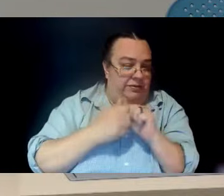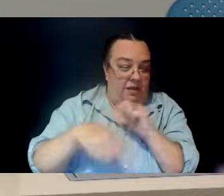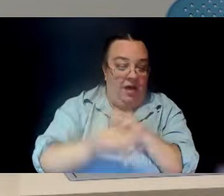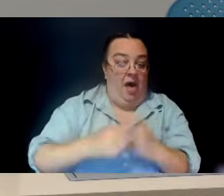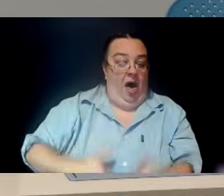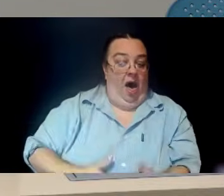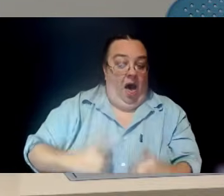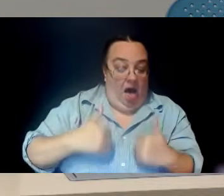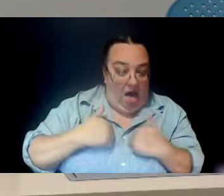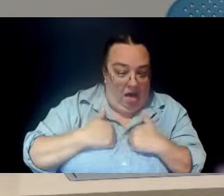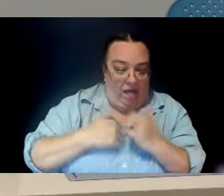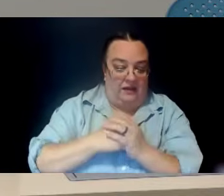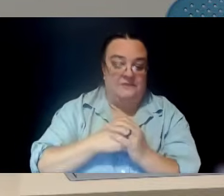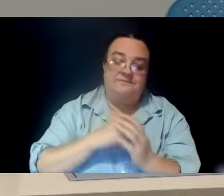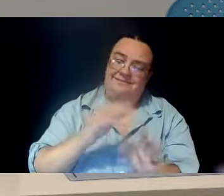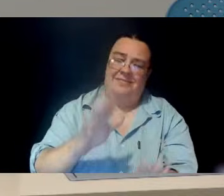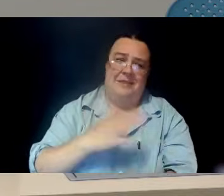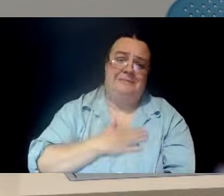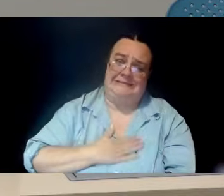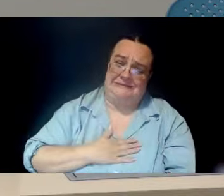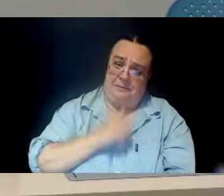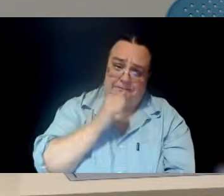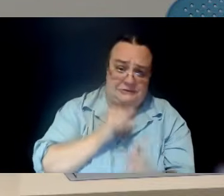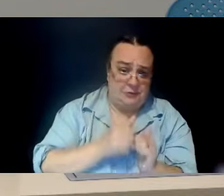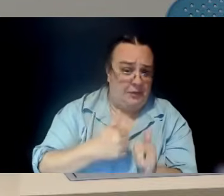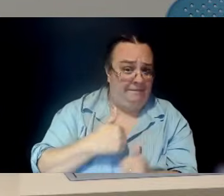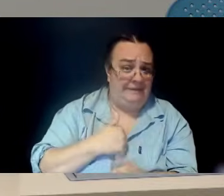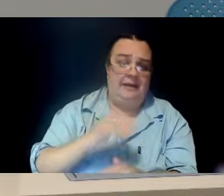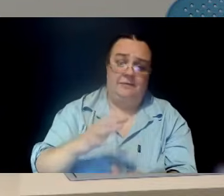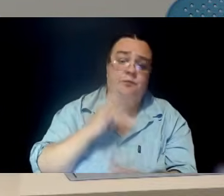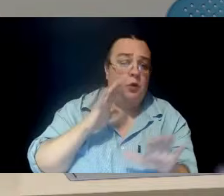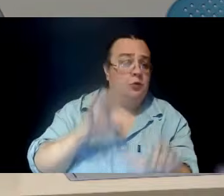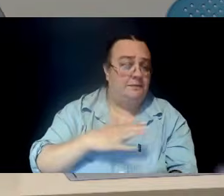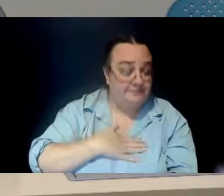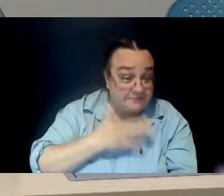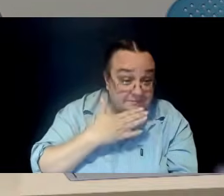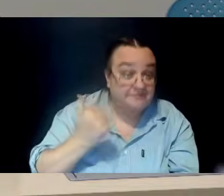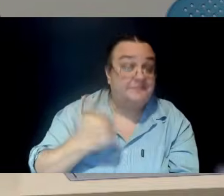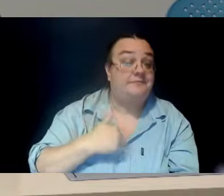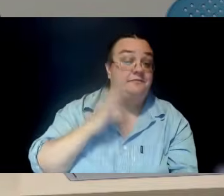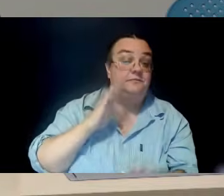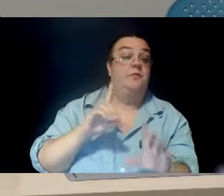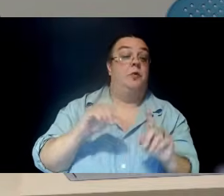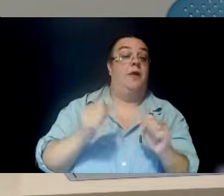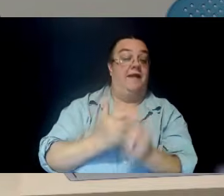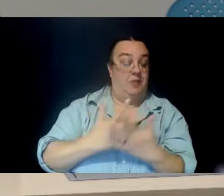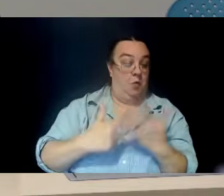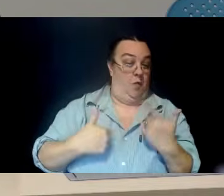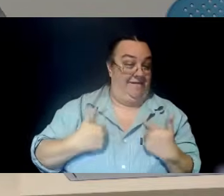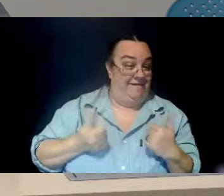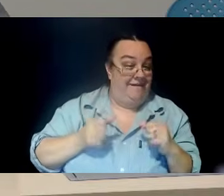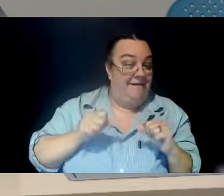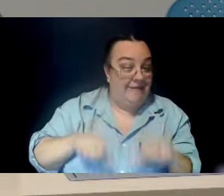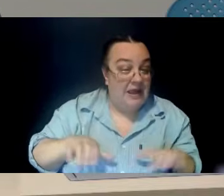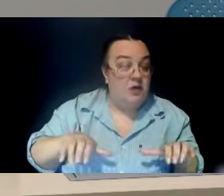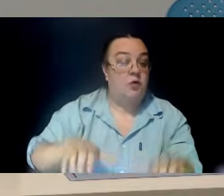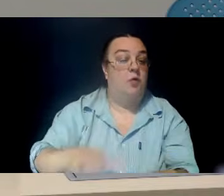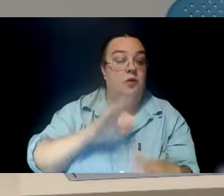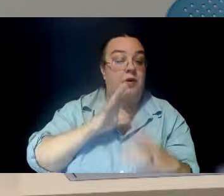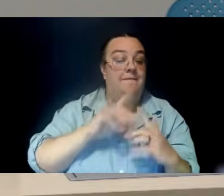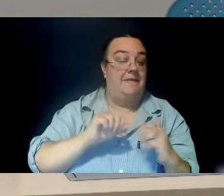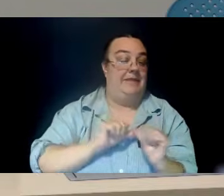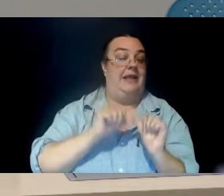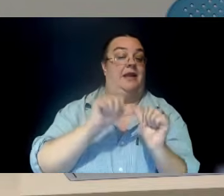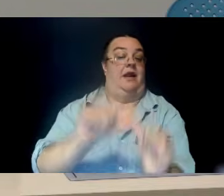me. I will do my best and I will do everything I can to continue the legacy